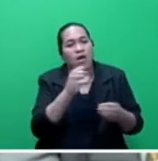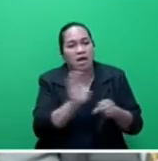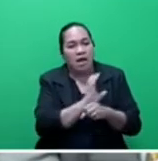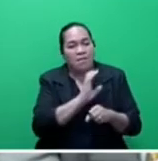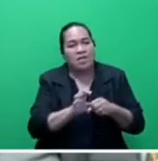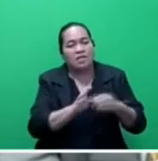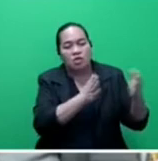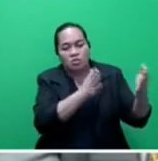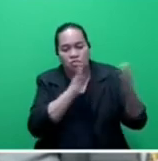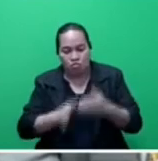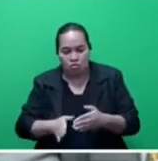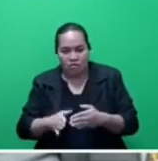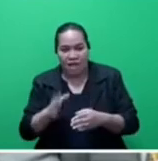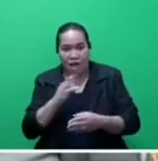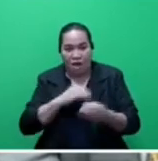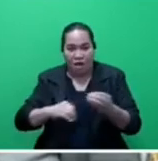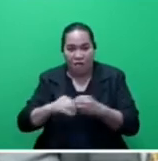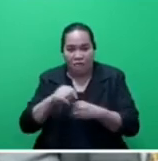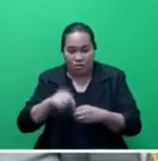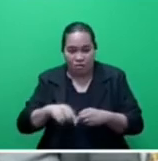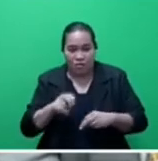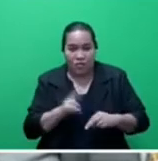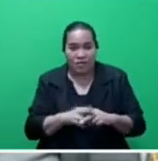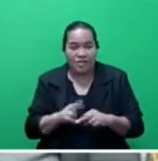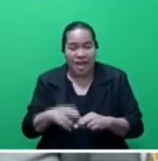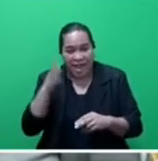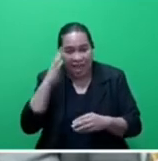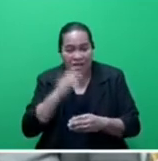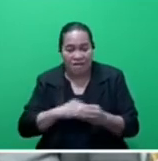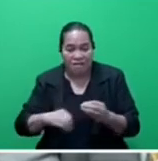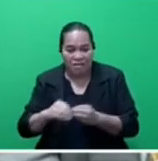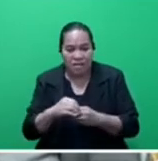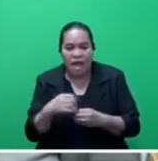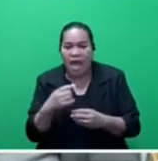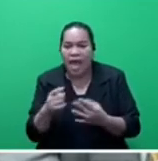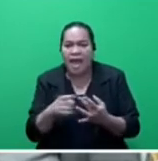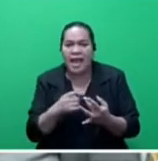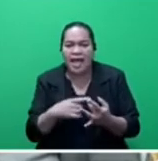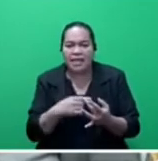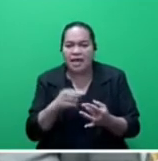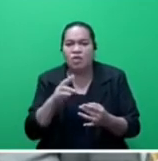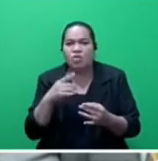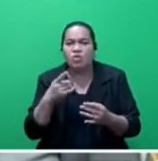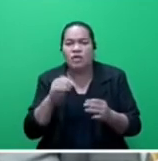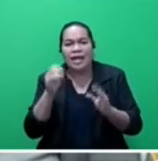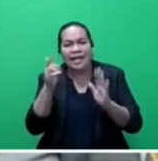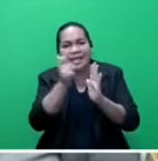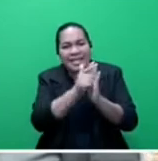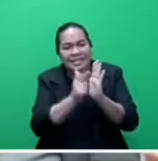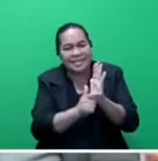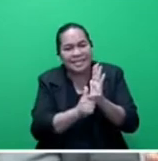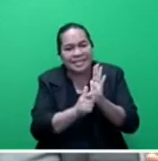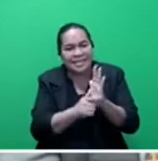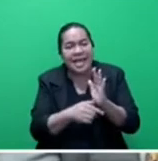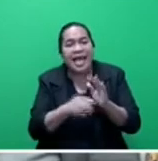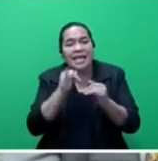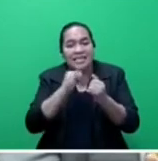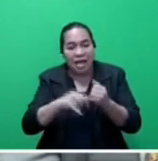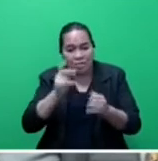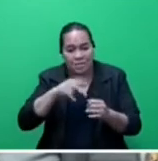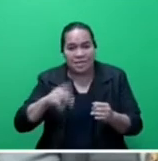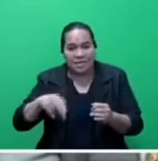and 10% for those listed in the South Pacific Stock Exchange. Honorable Speaker, SODELPA